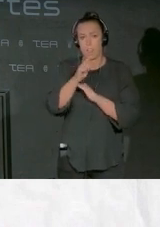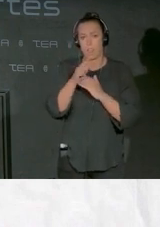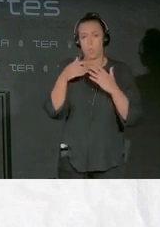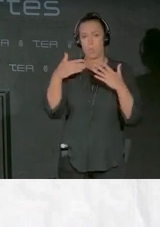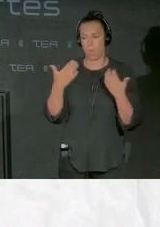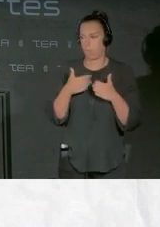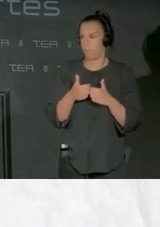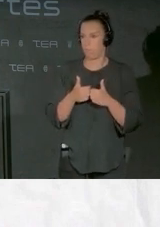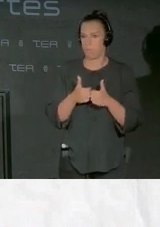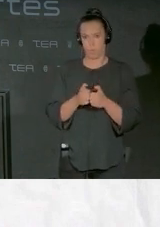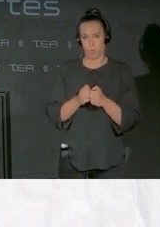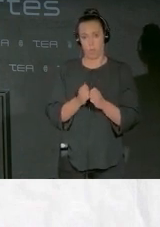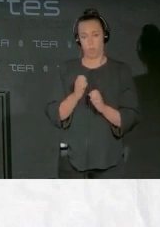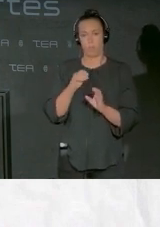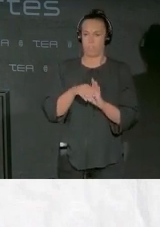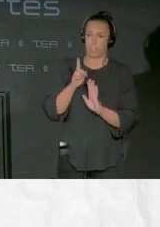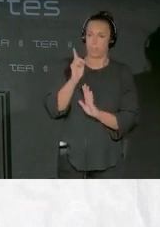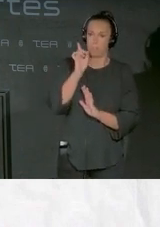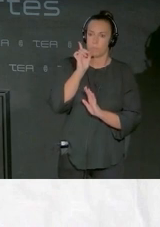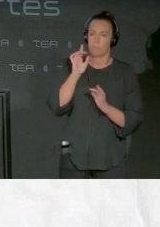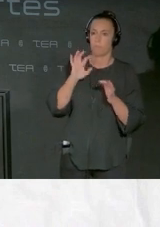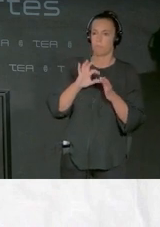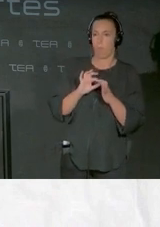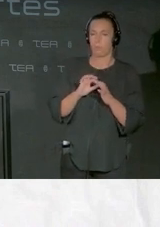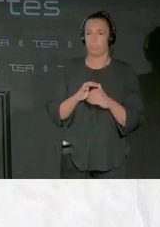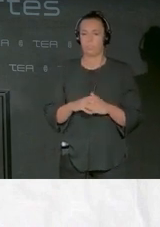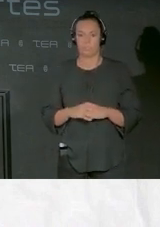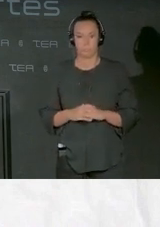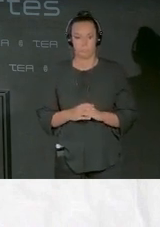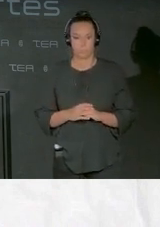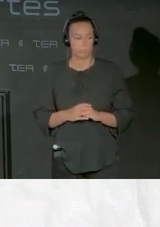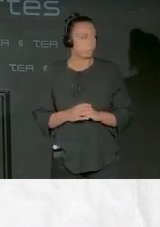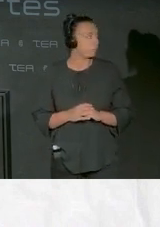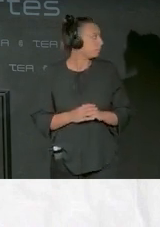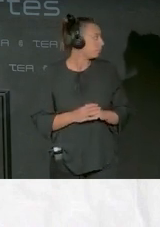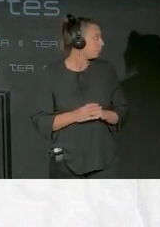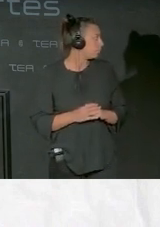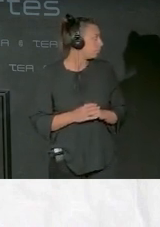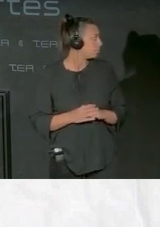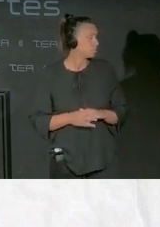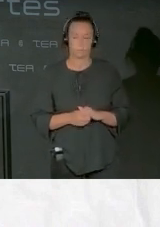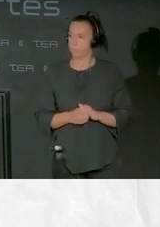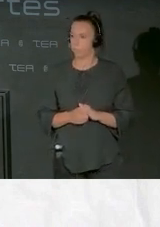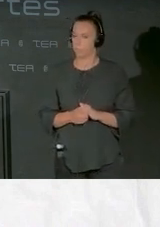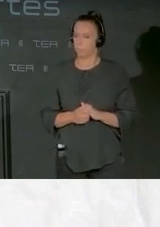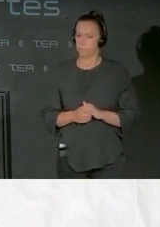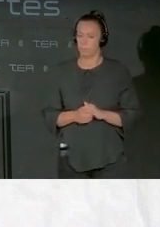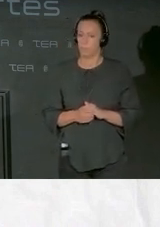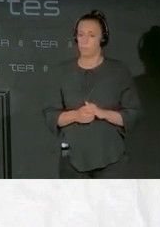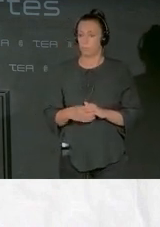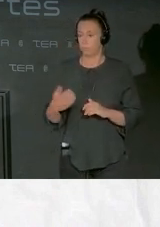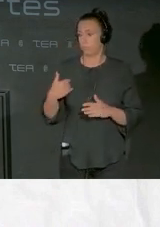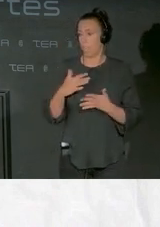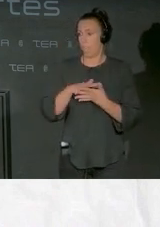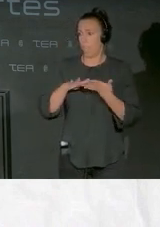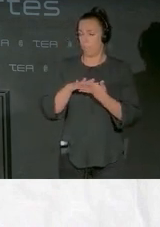On gamers, I'm not going to say much because this was very well covered by previous presenters, but just saying two things. One is